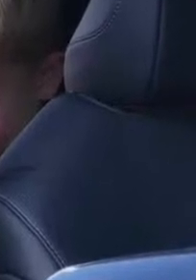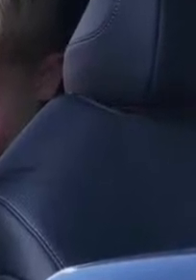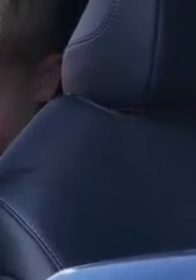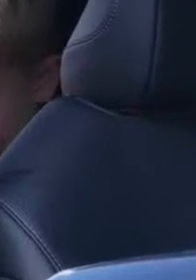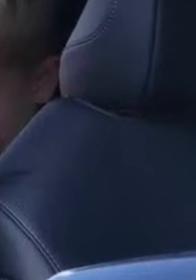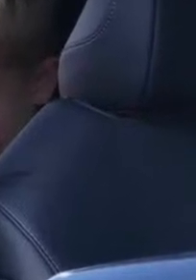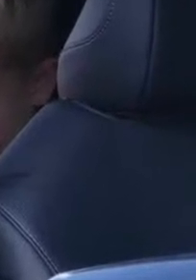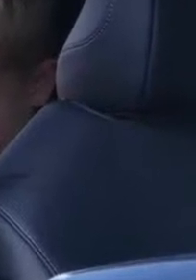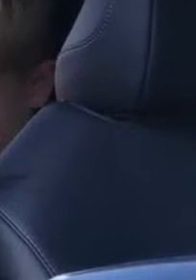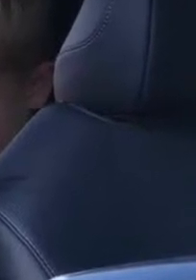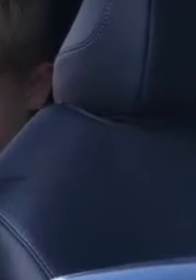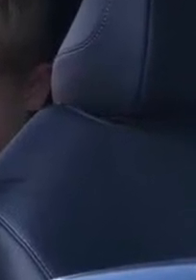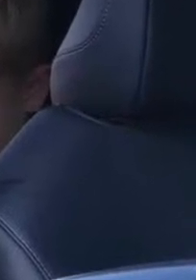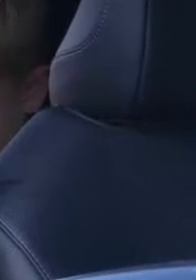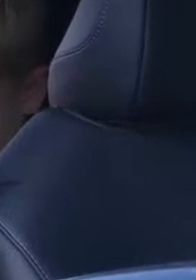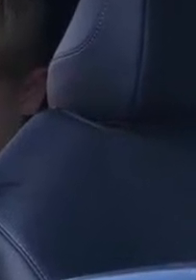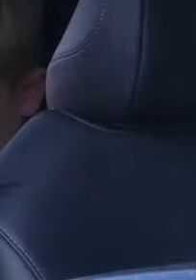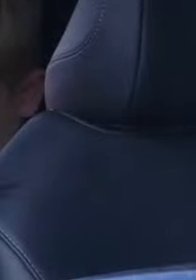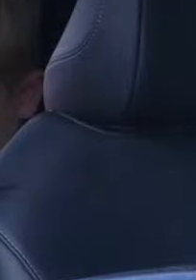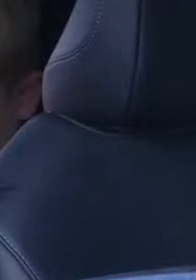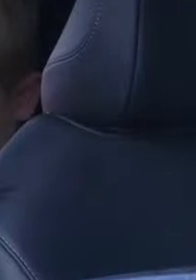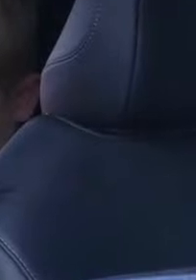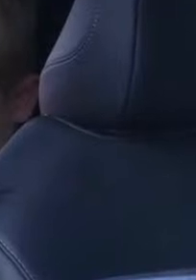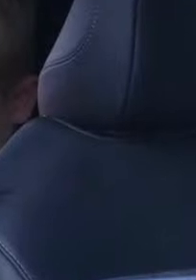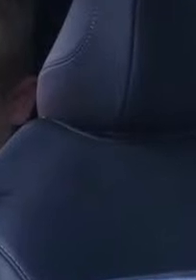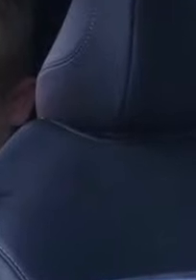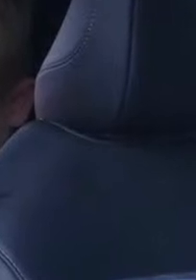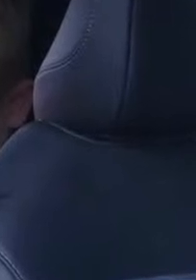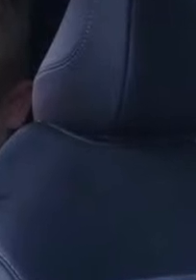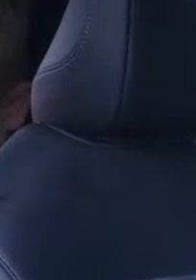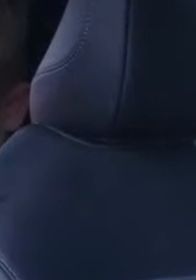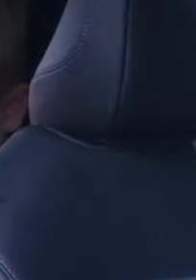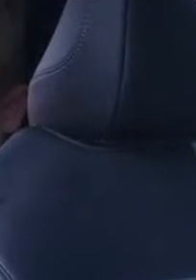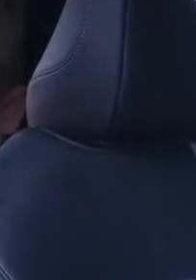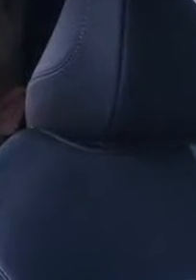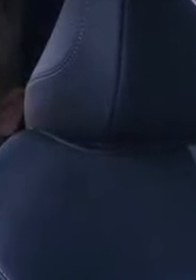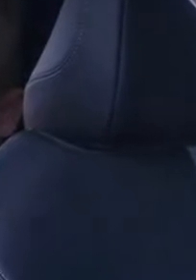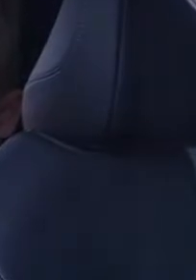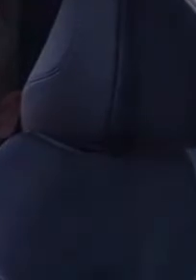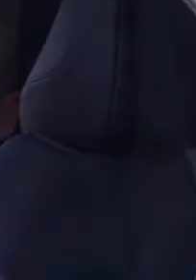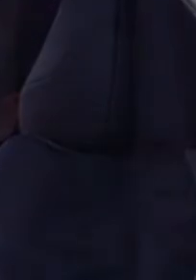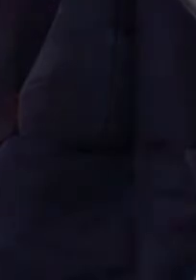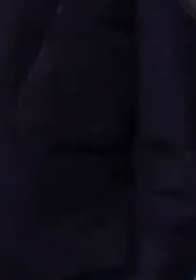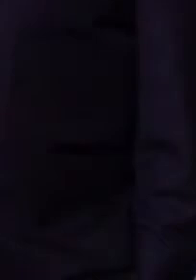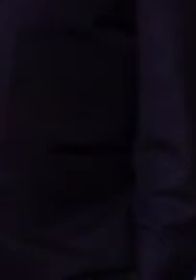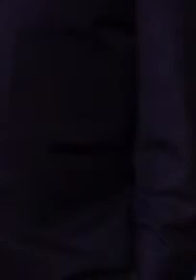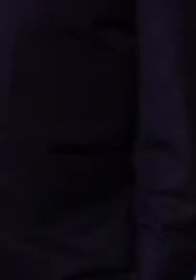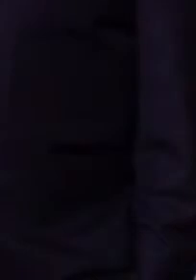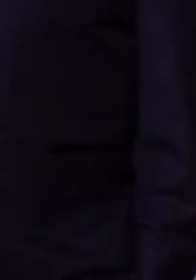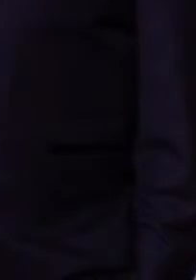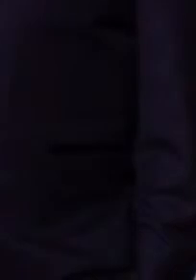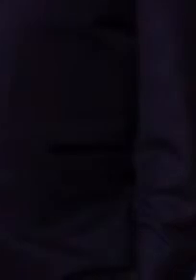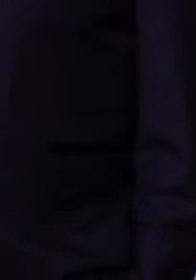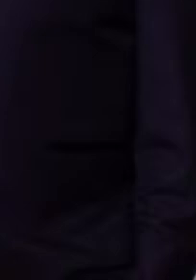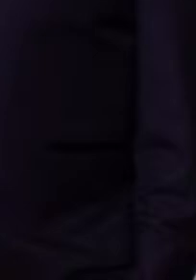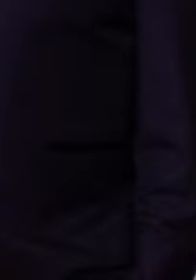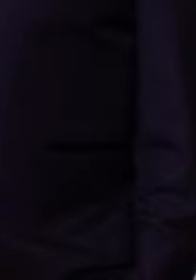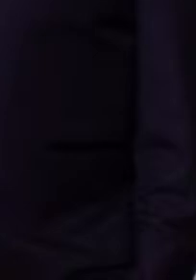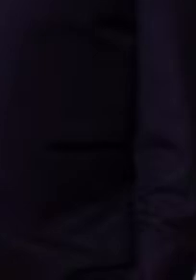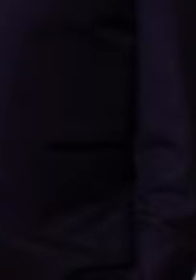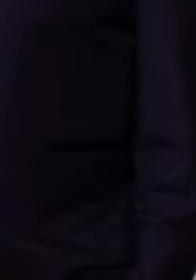And they're noticing. Well, everybody's off partying. We're watching stars over ice